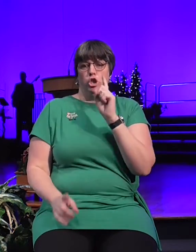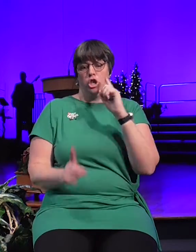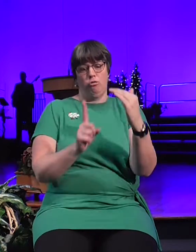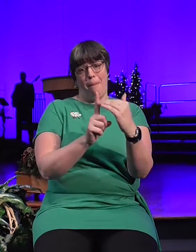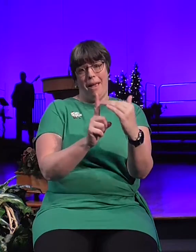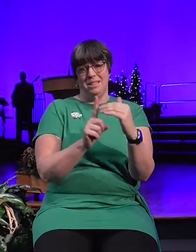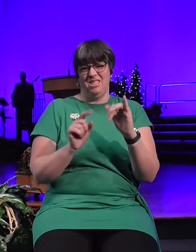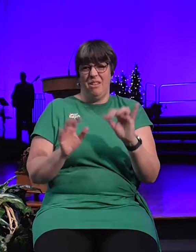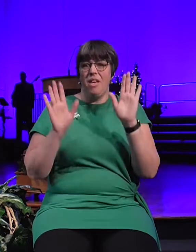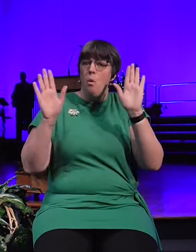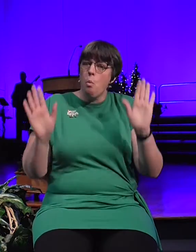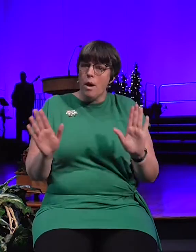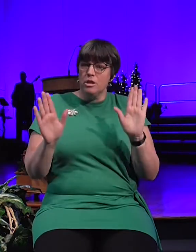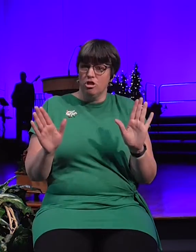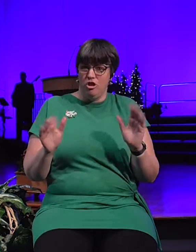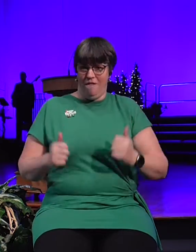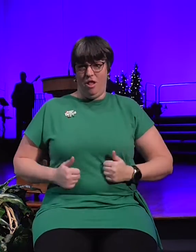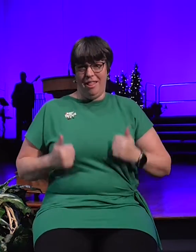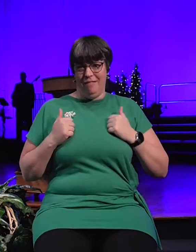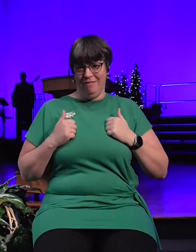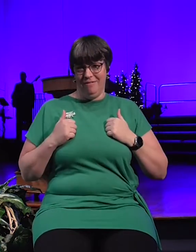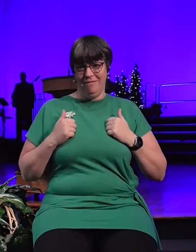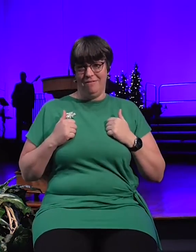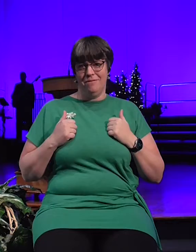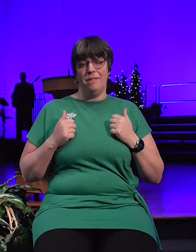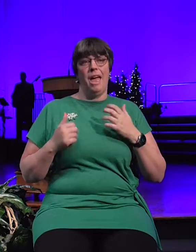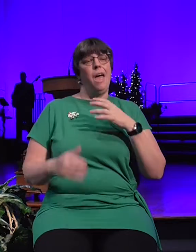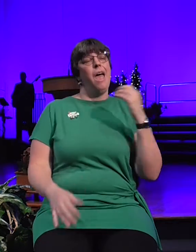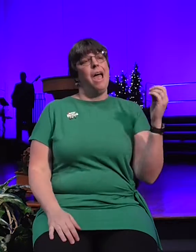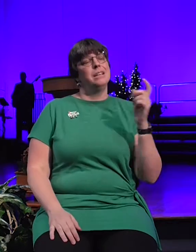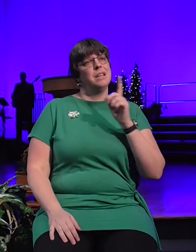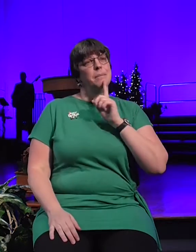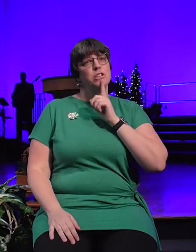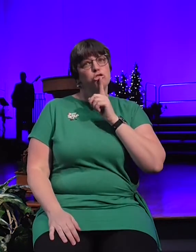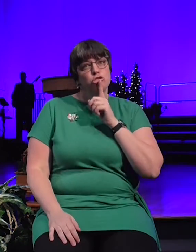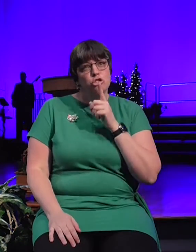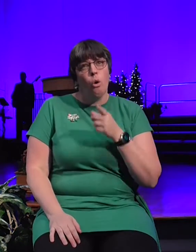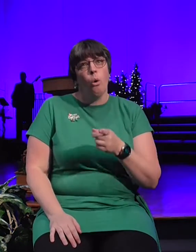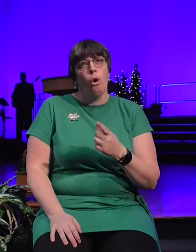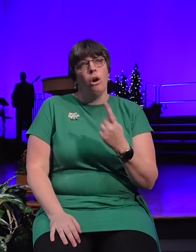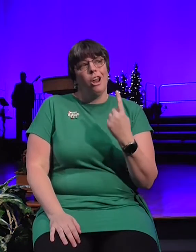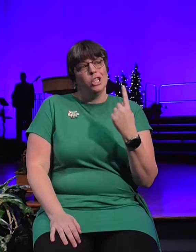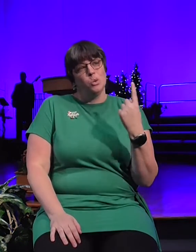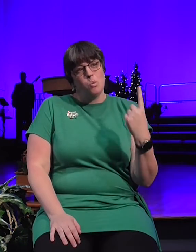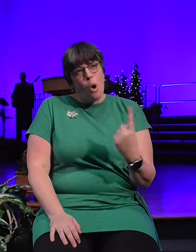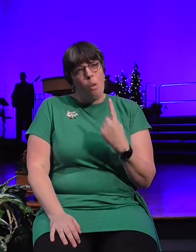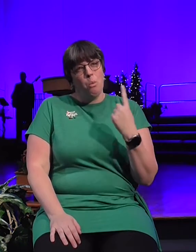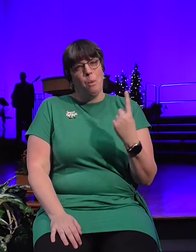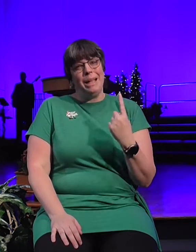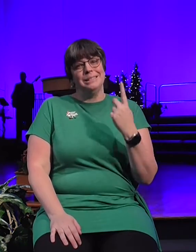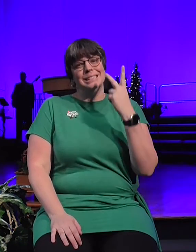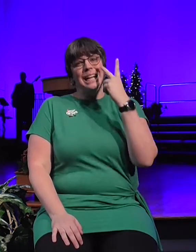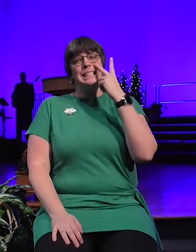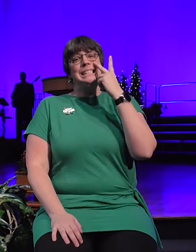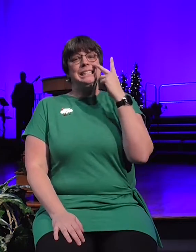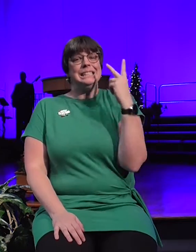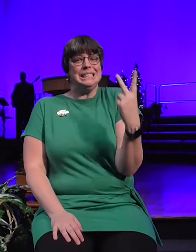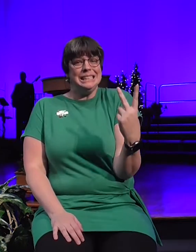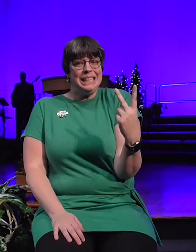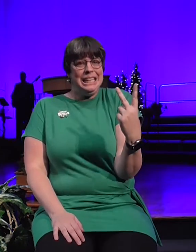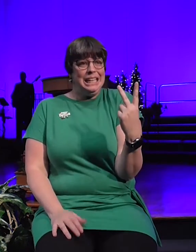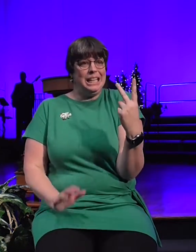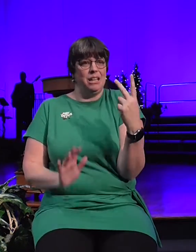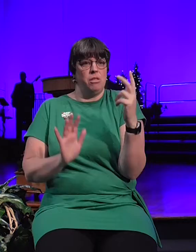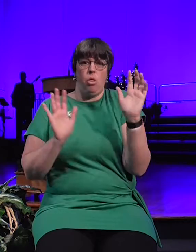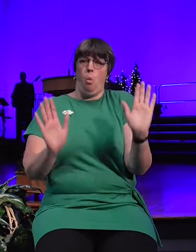of that wonderful life, and to be sure to always see the